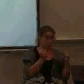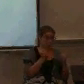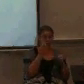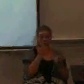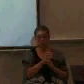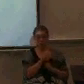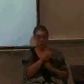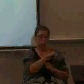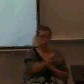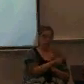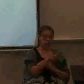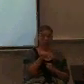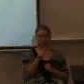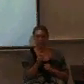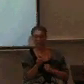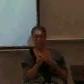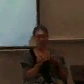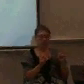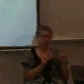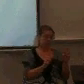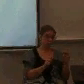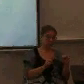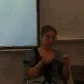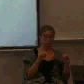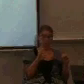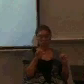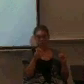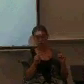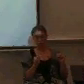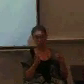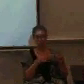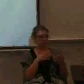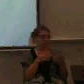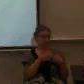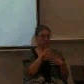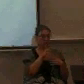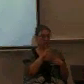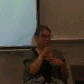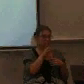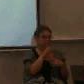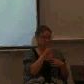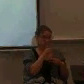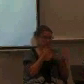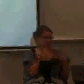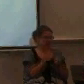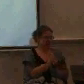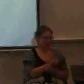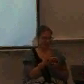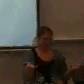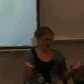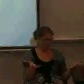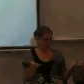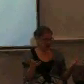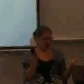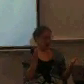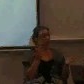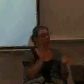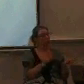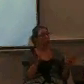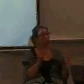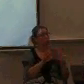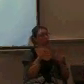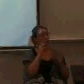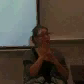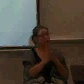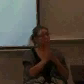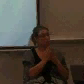environments, soils, lakes, streams, oceans. They're really pretty much everywhere. And they're pretty key in some